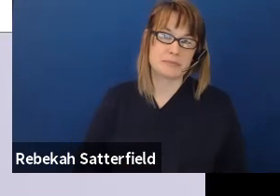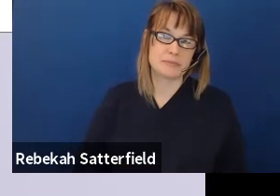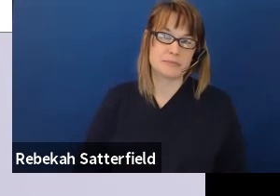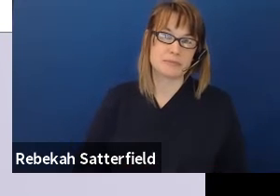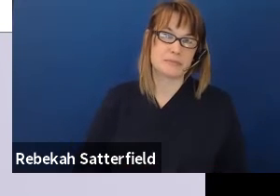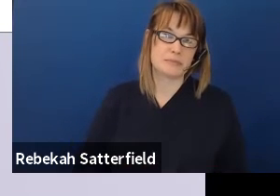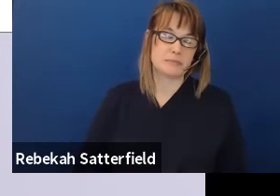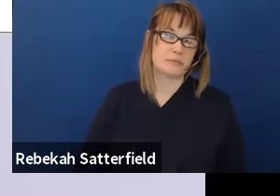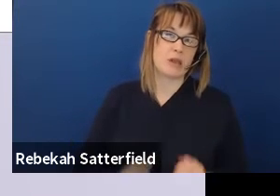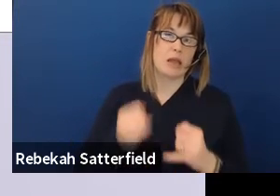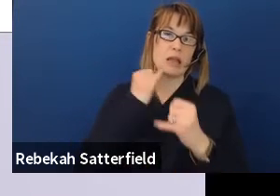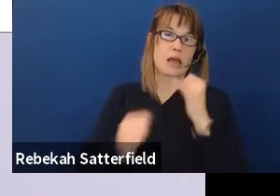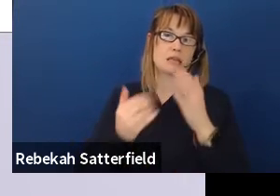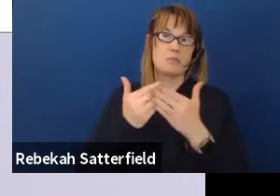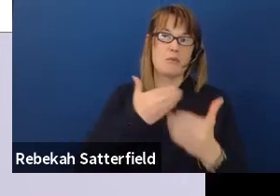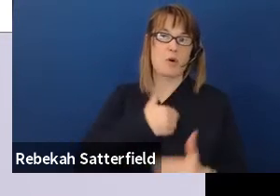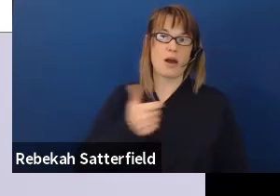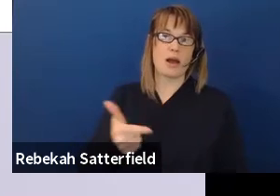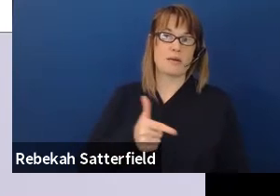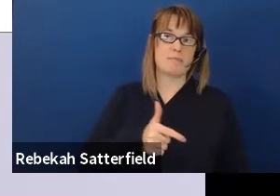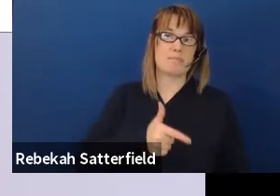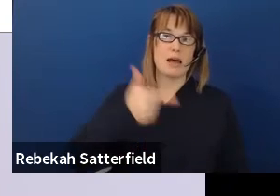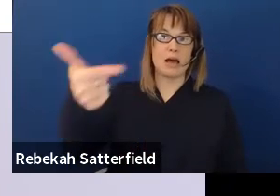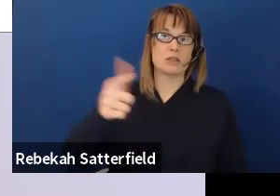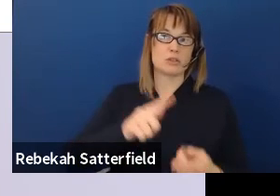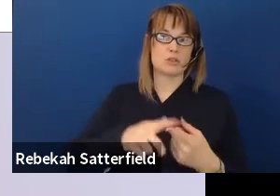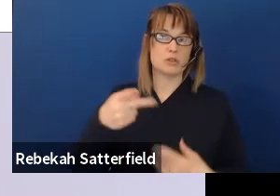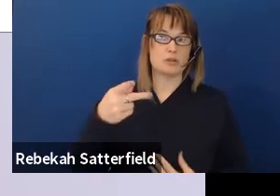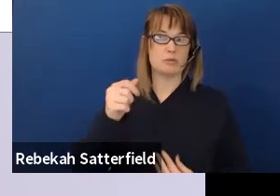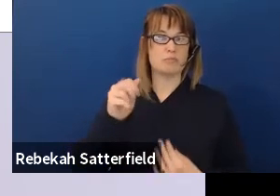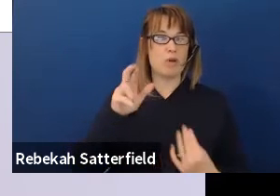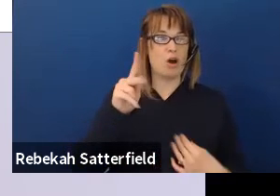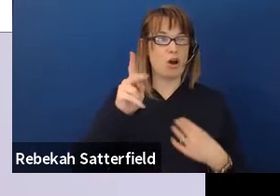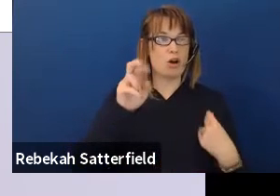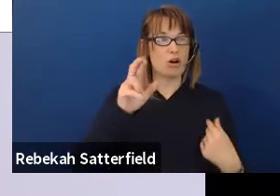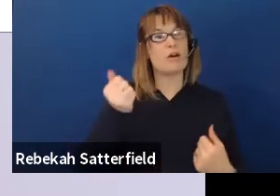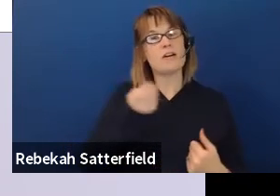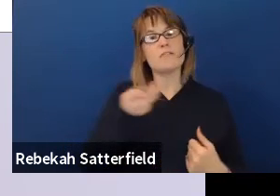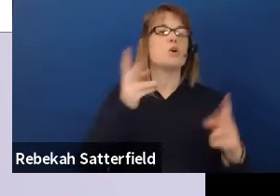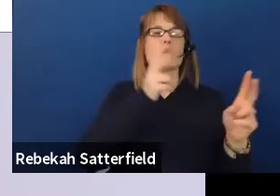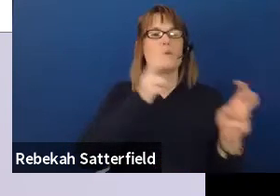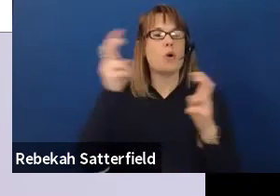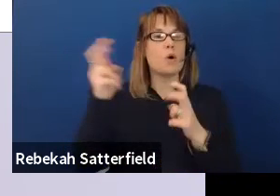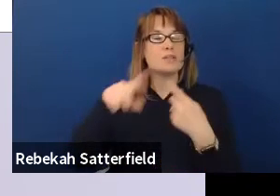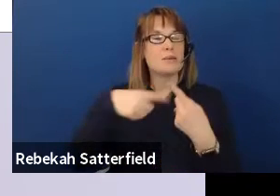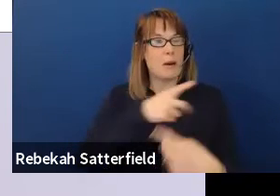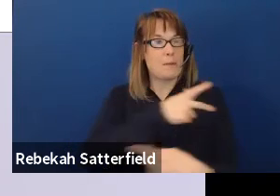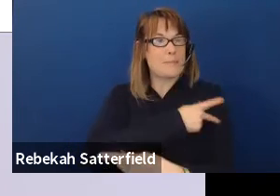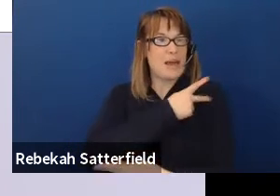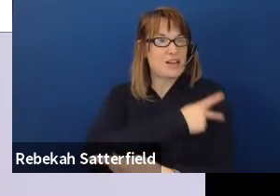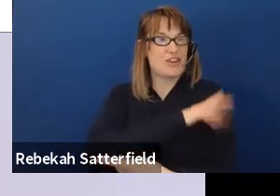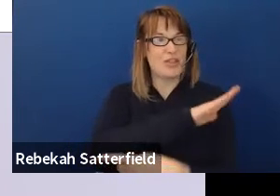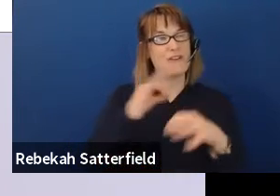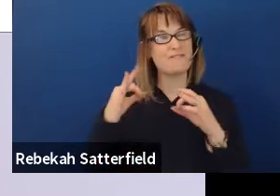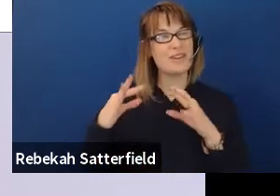All right, so lastly, before I just pass it back over to Parker, just a couple quick quotes on the patient feedback. I